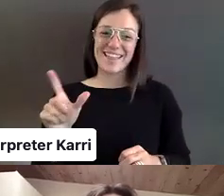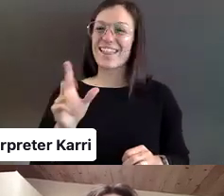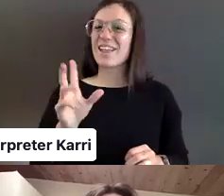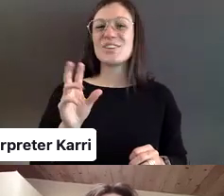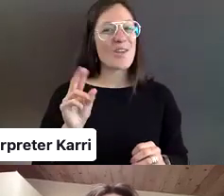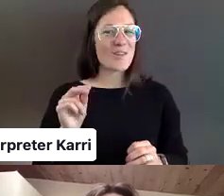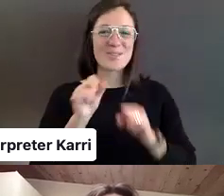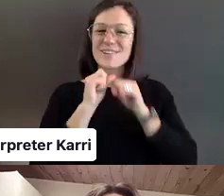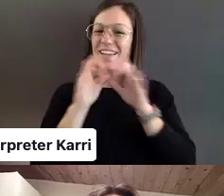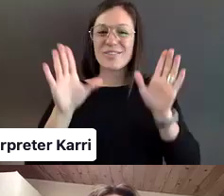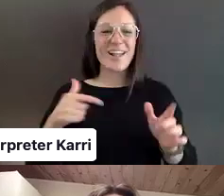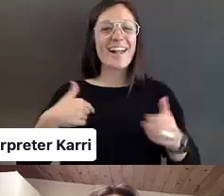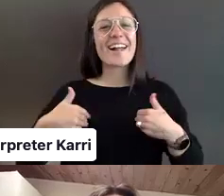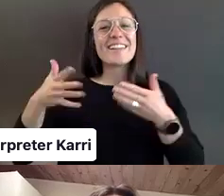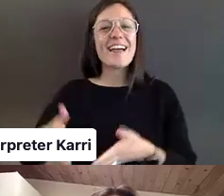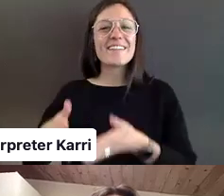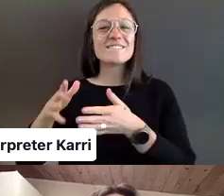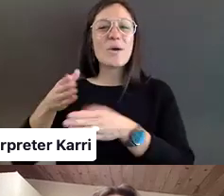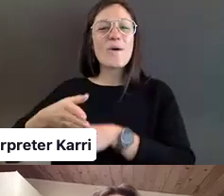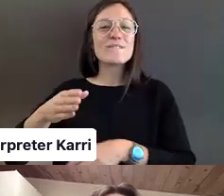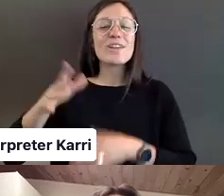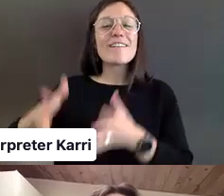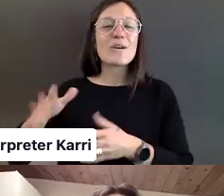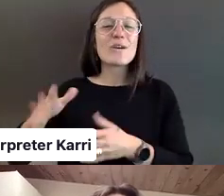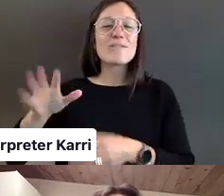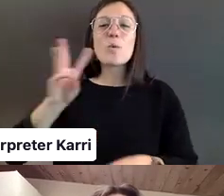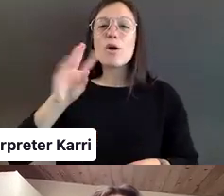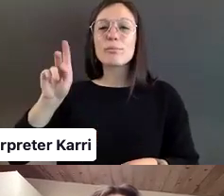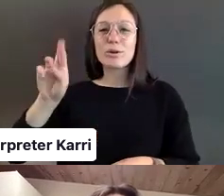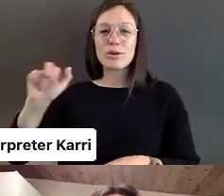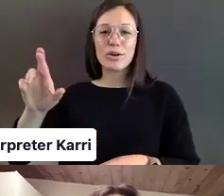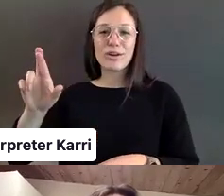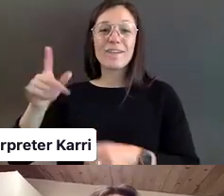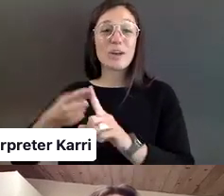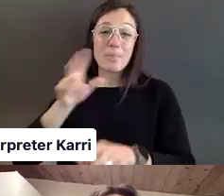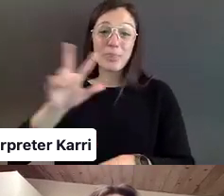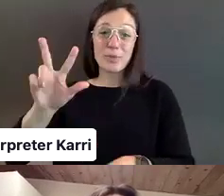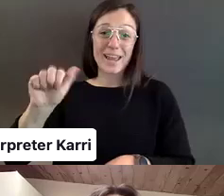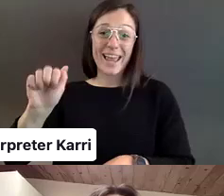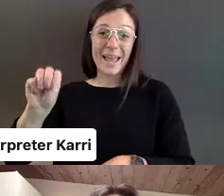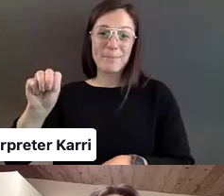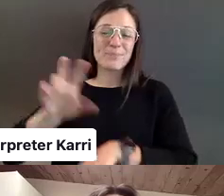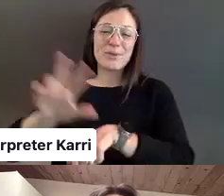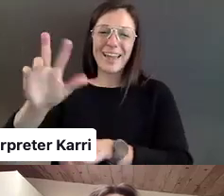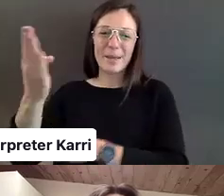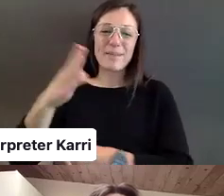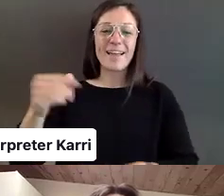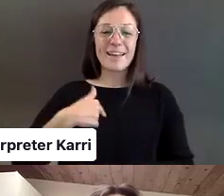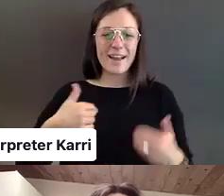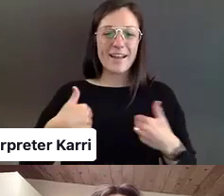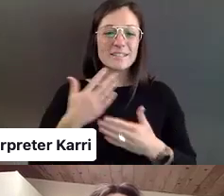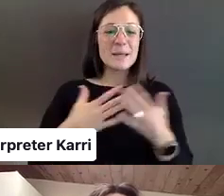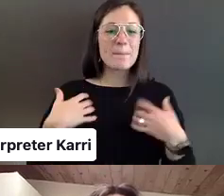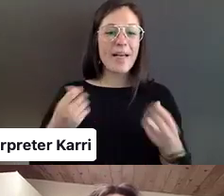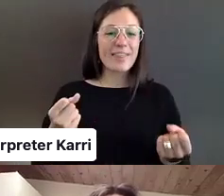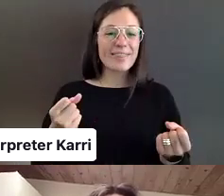Nothing great. I had a leftover Whataburger from 3 a.m. and I have some healthy